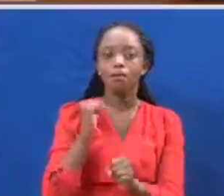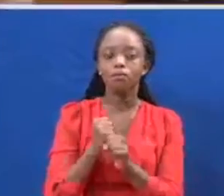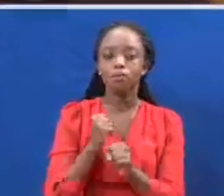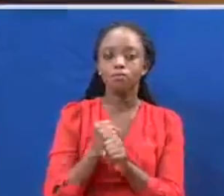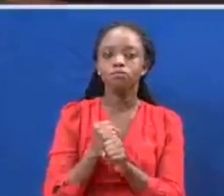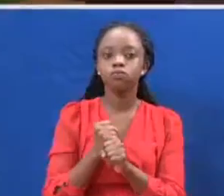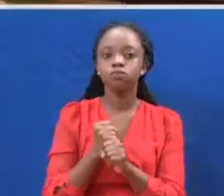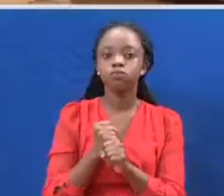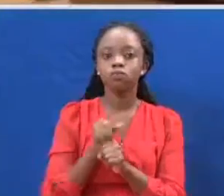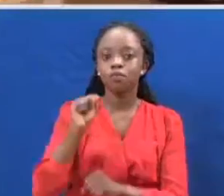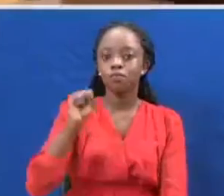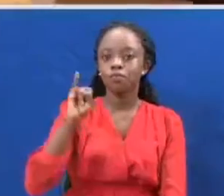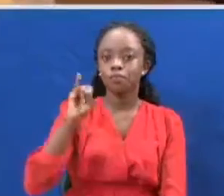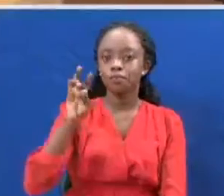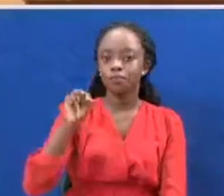were Simon,